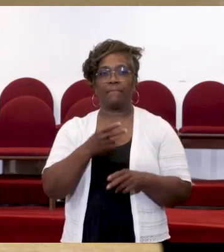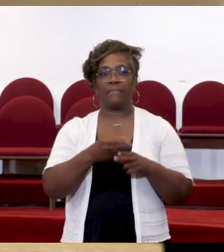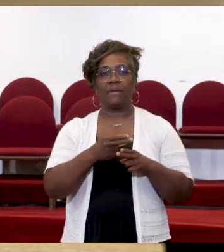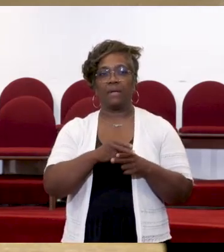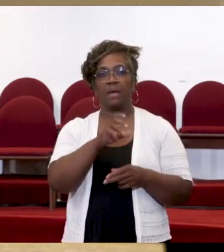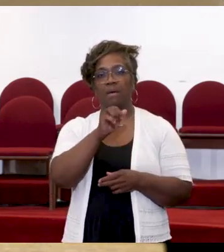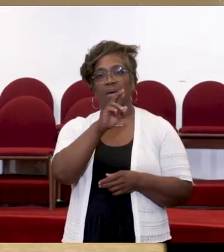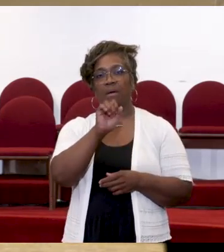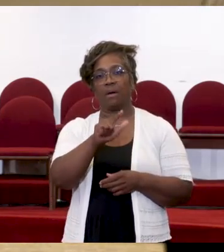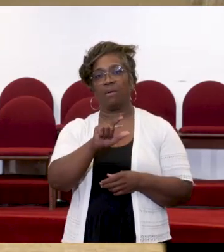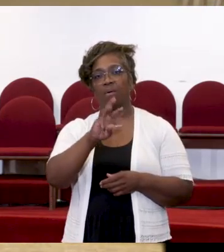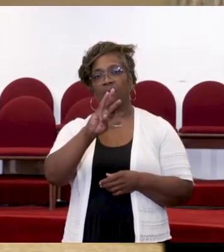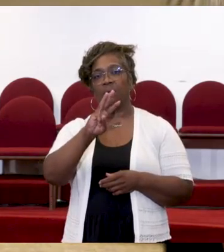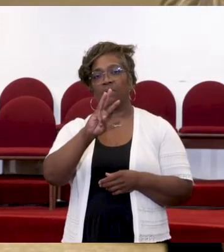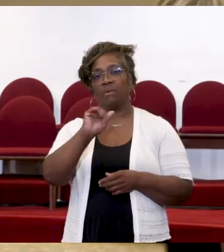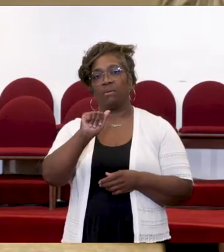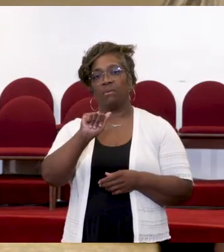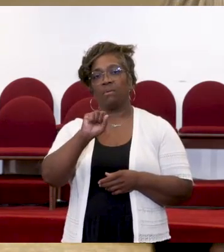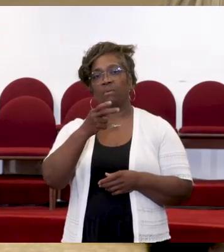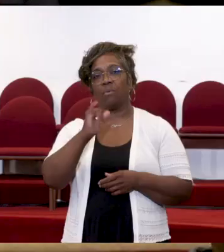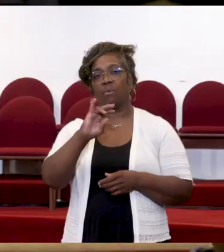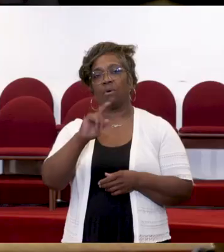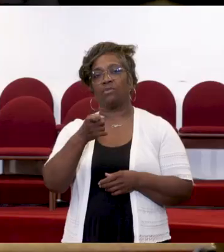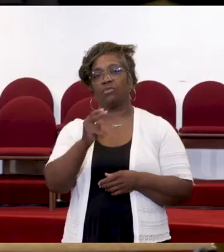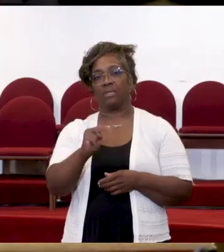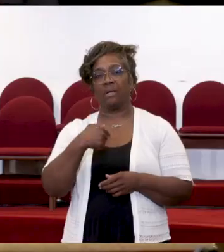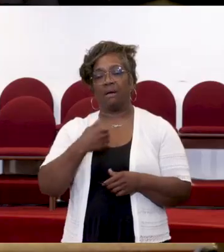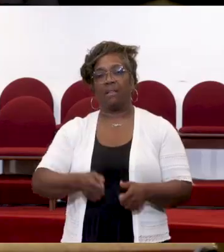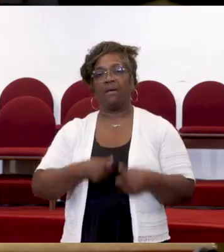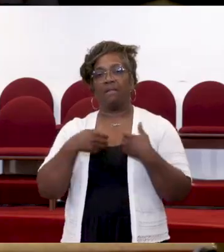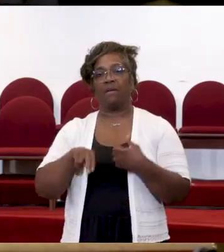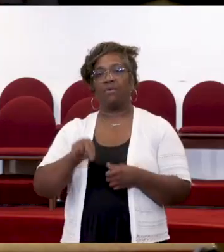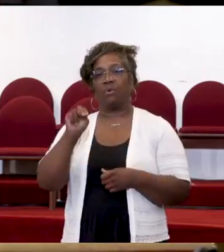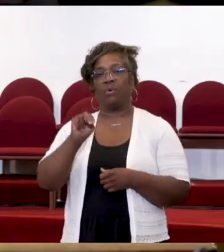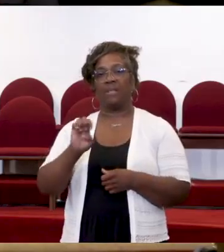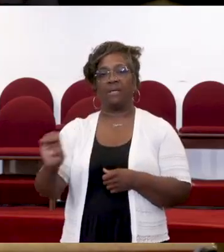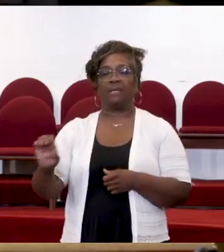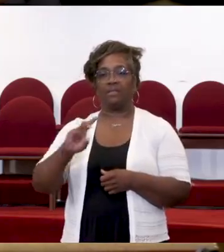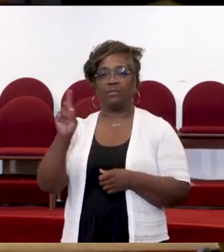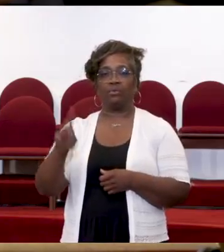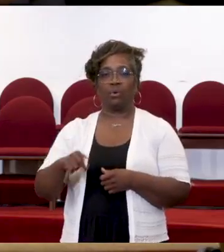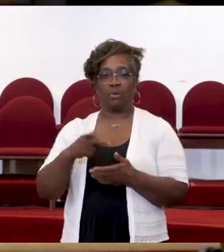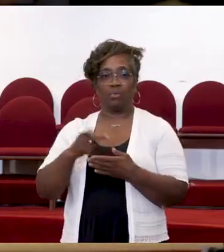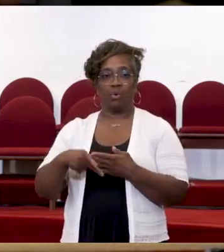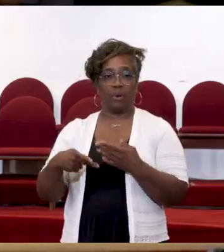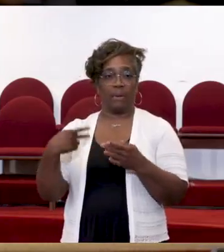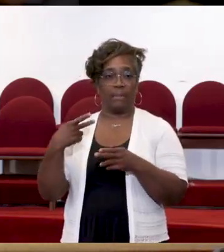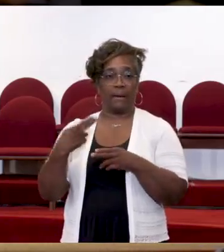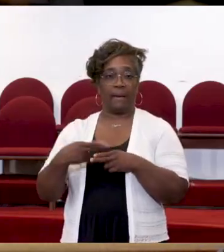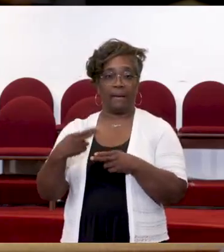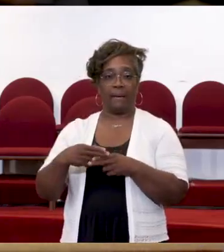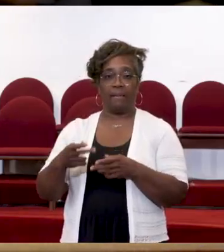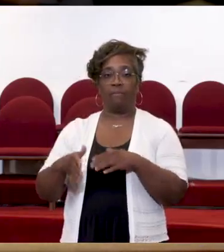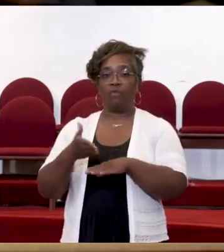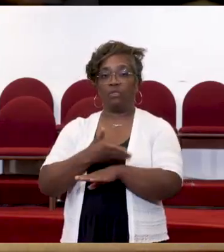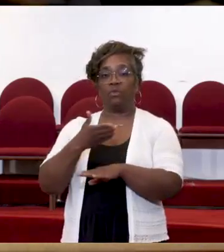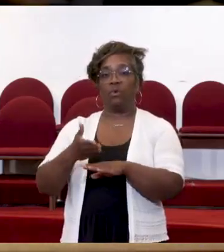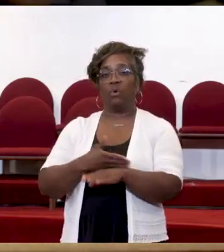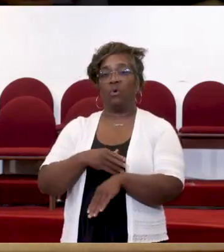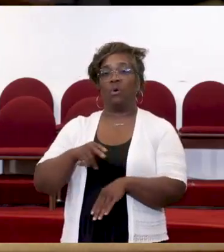Representing Northeast Detroit. Restore Northeast Detroit is the name of the program. And our concern, Mayor, is that